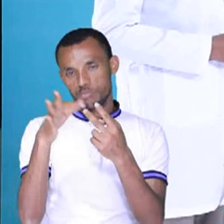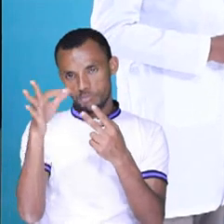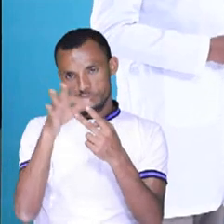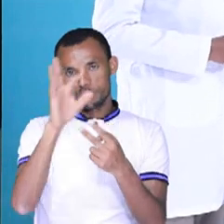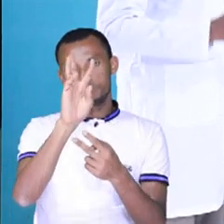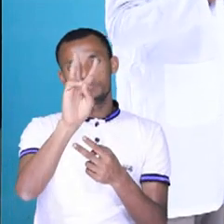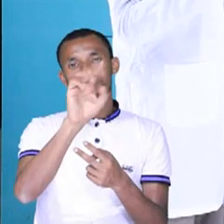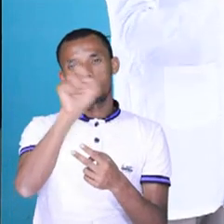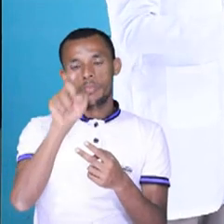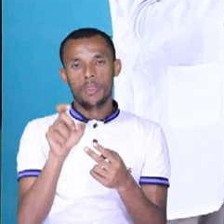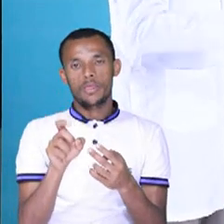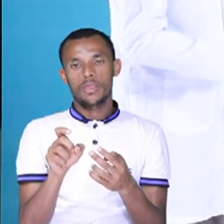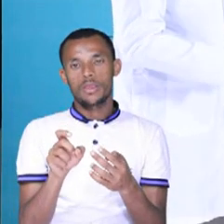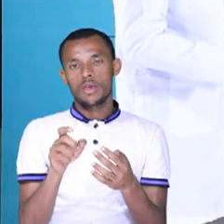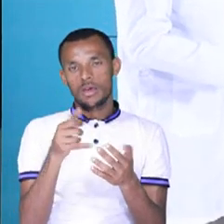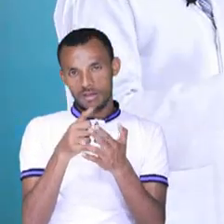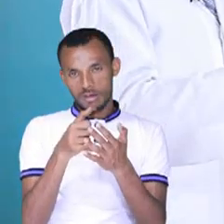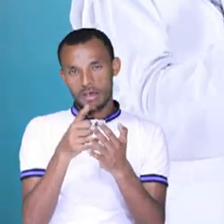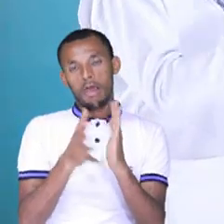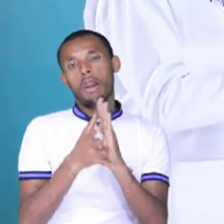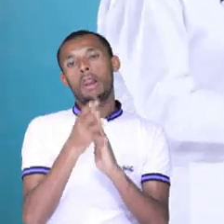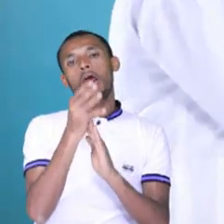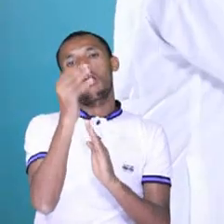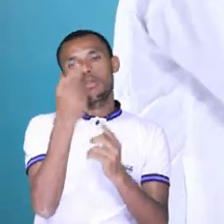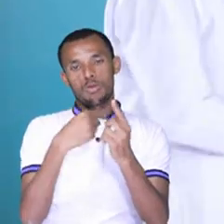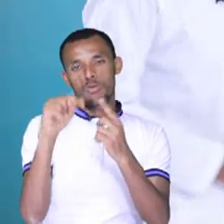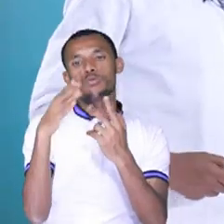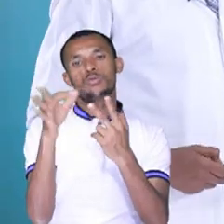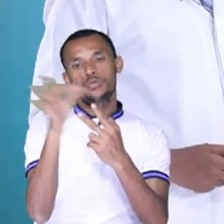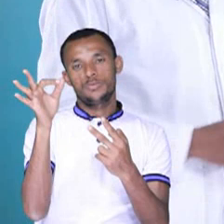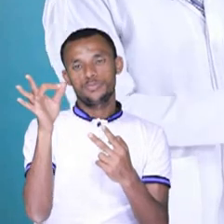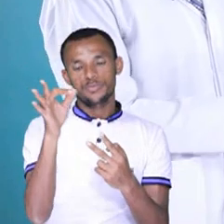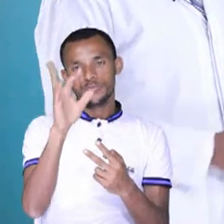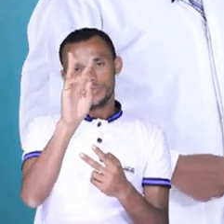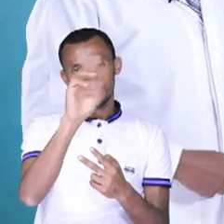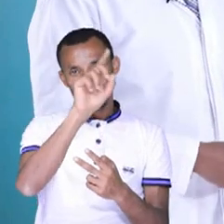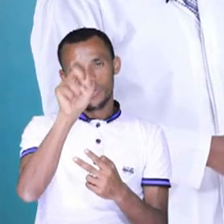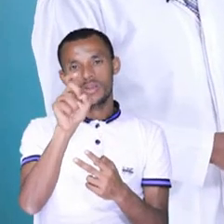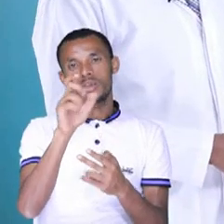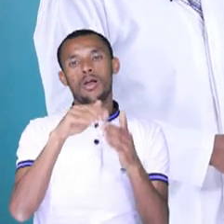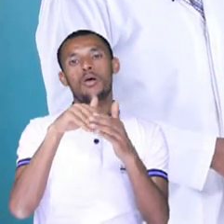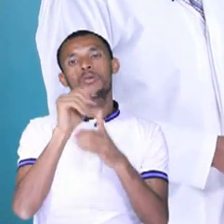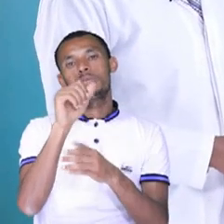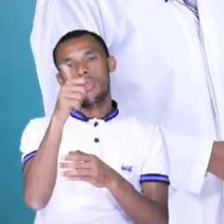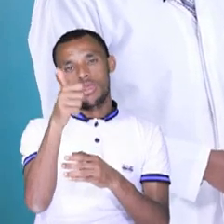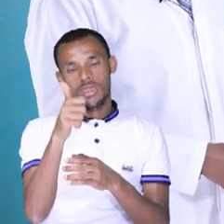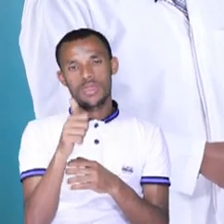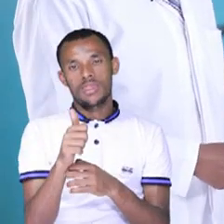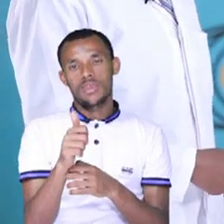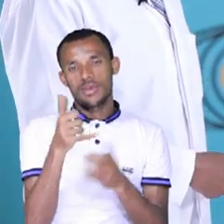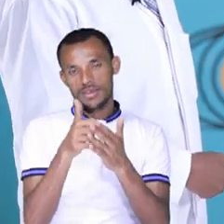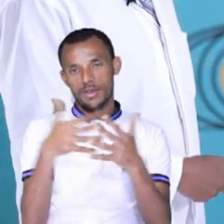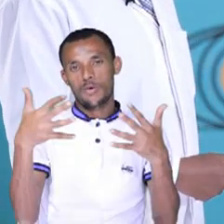equations. So he has a right to choose 6 equations out of 10. So this problem, it was a